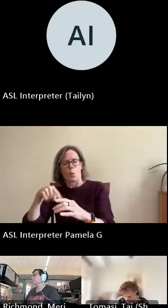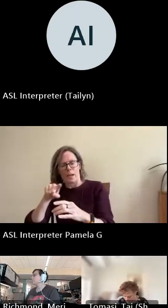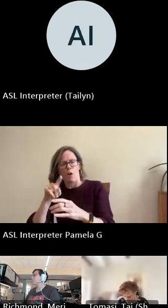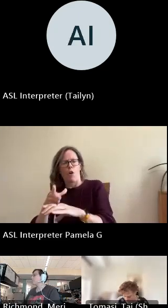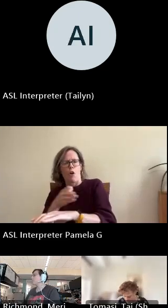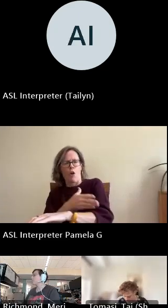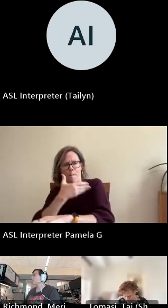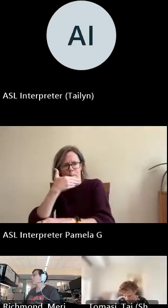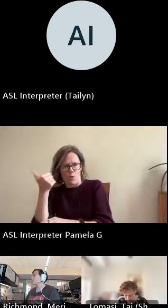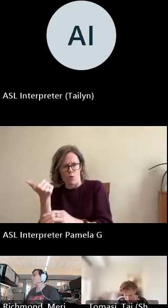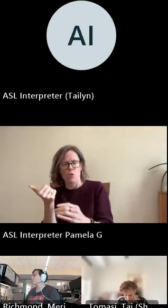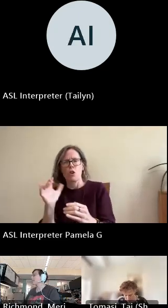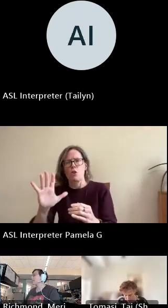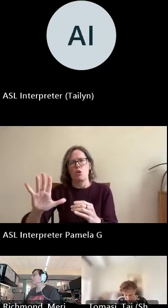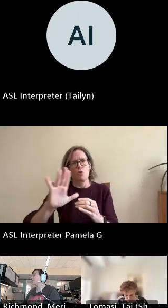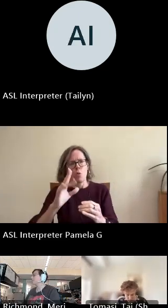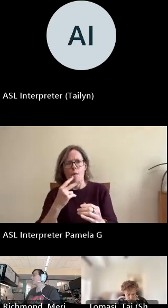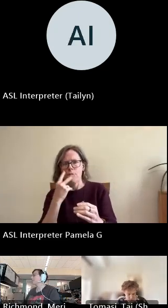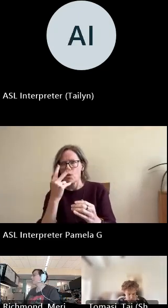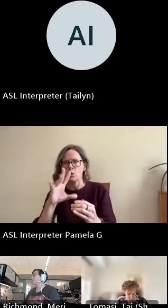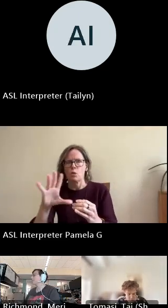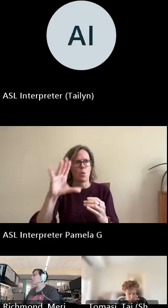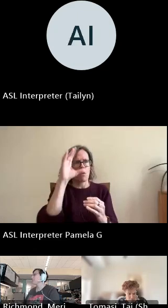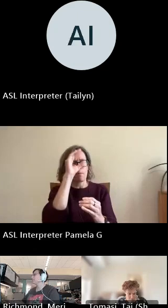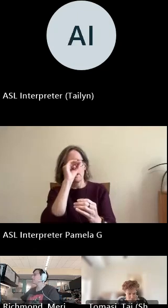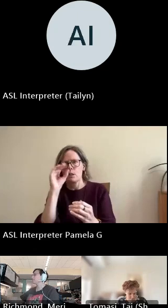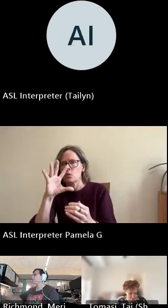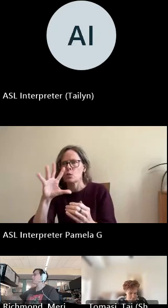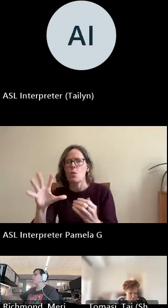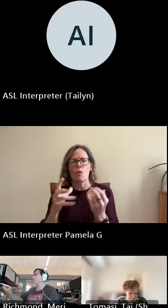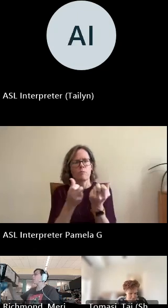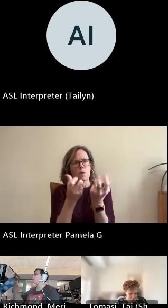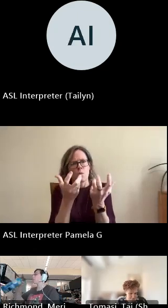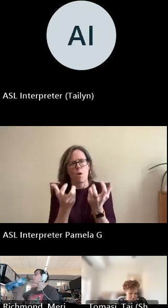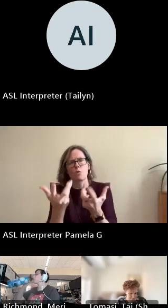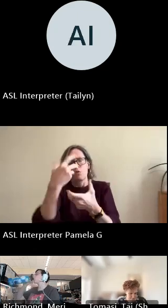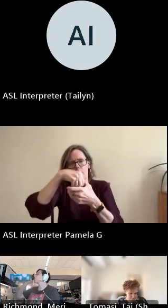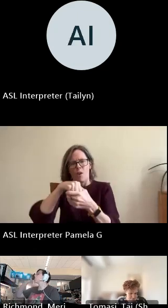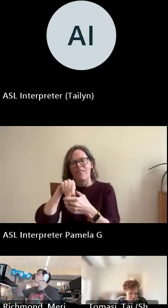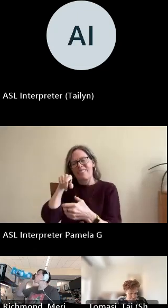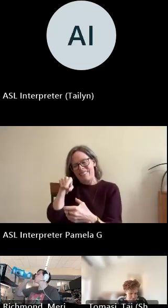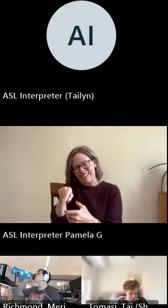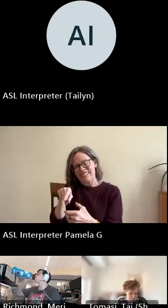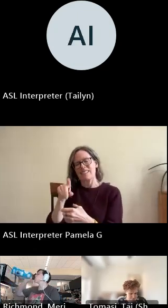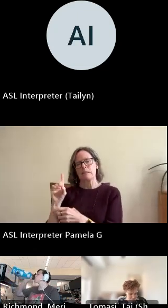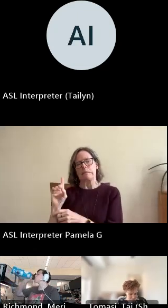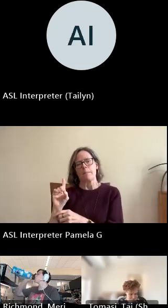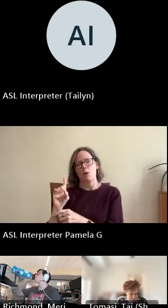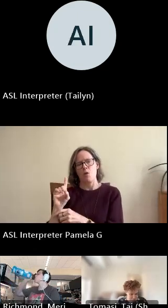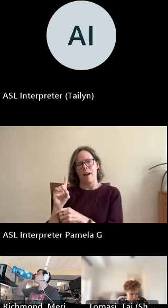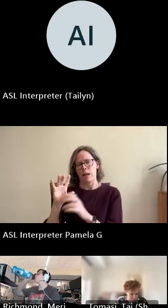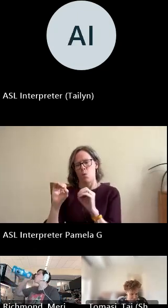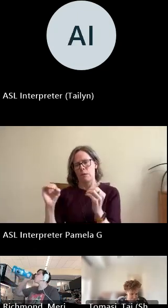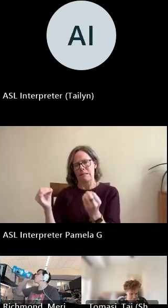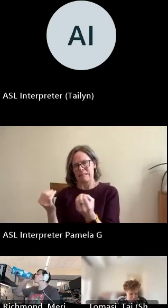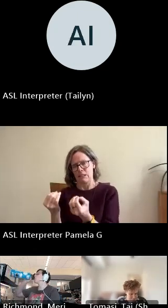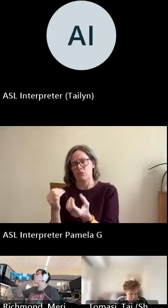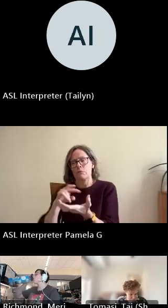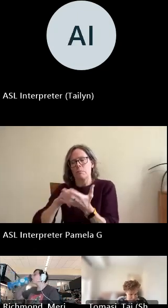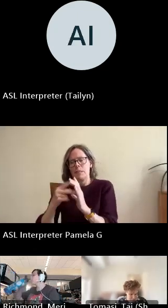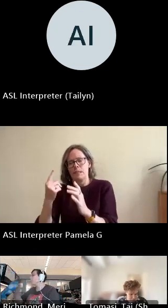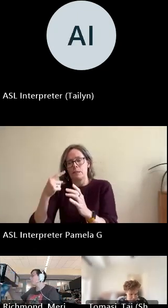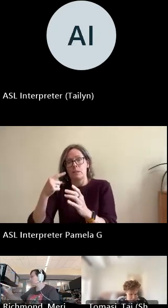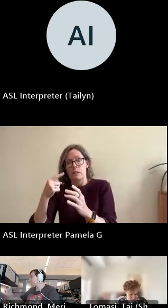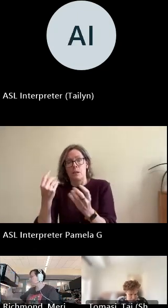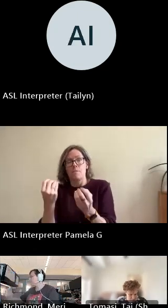you involved in what we're building because this is a democratic organization and we're stronger when we have your voice and we